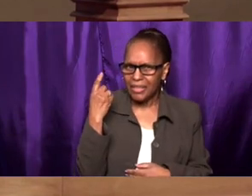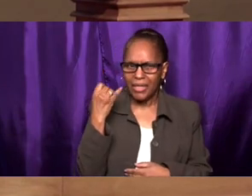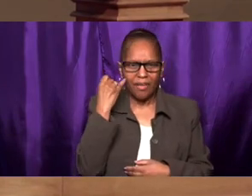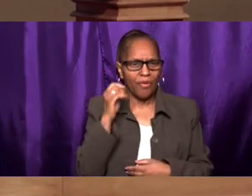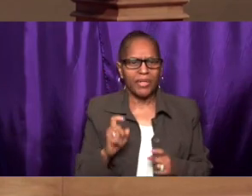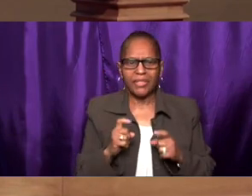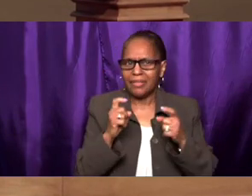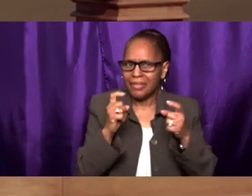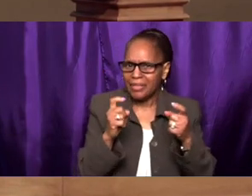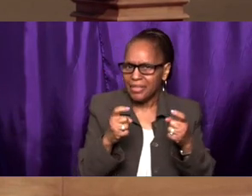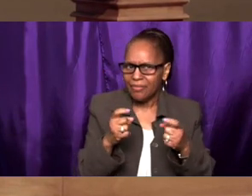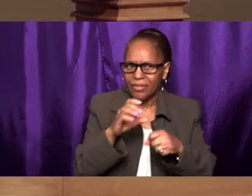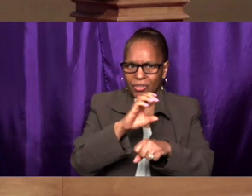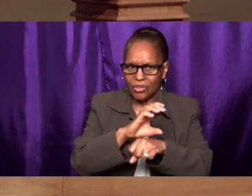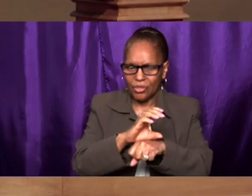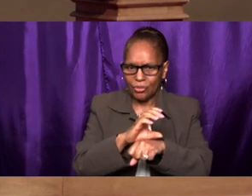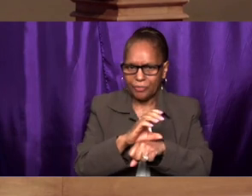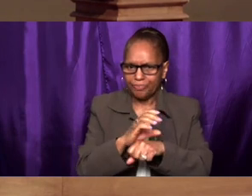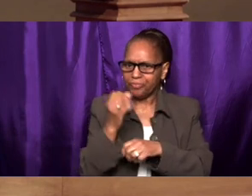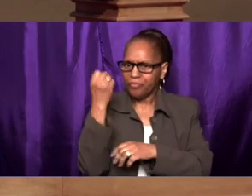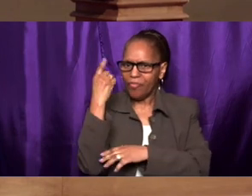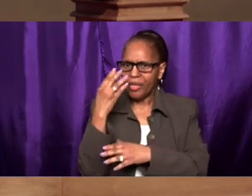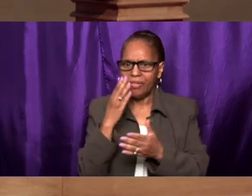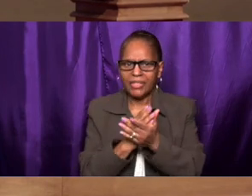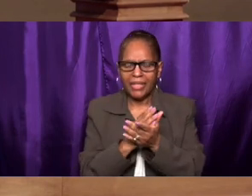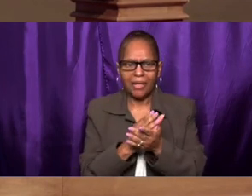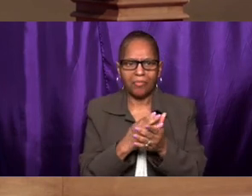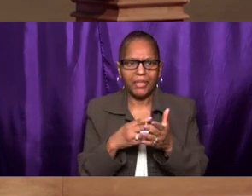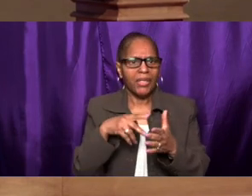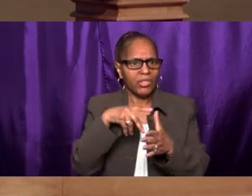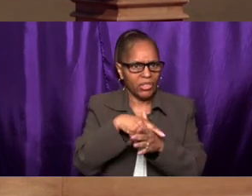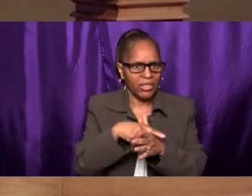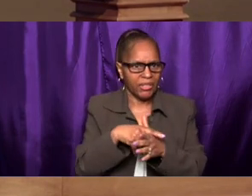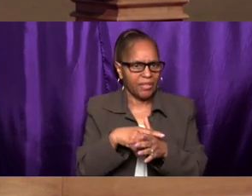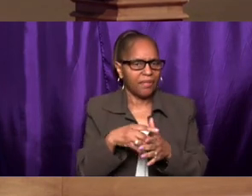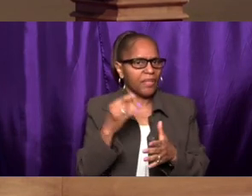it now. I could see if I stopped cheating for the last 6 months.